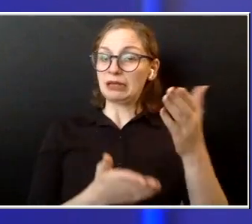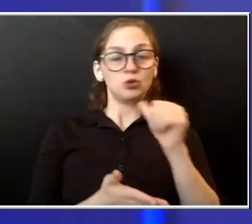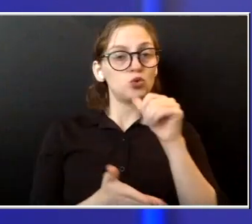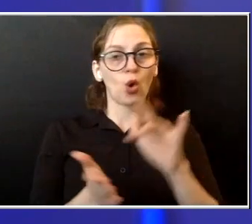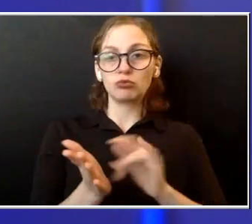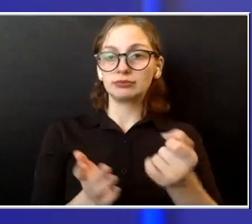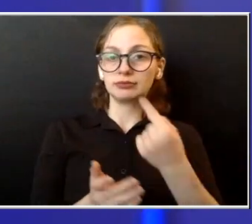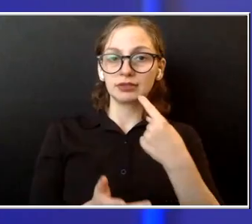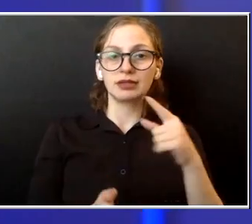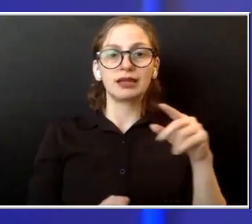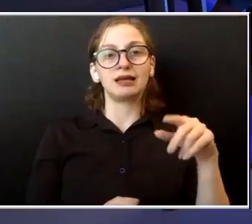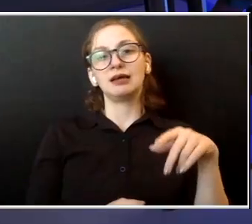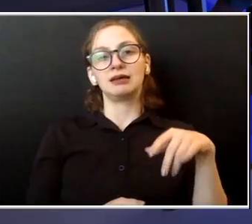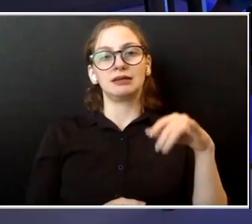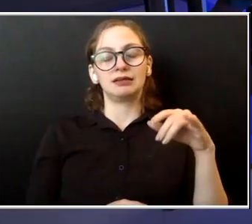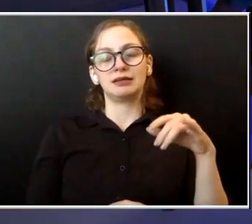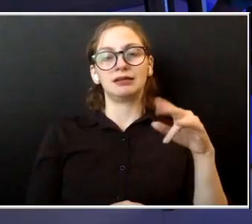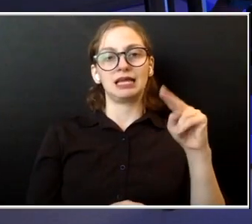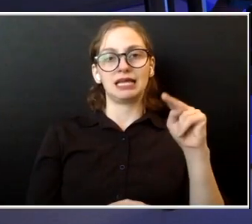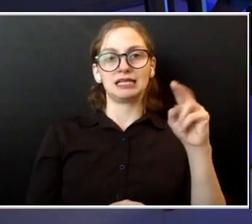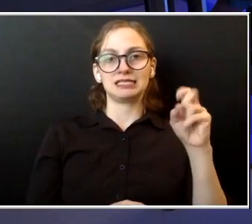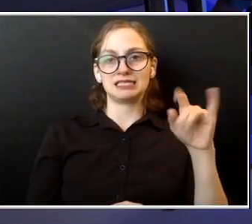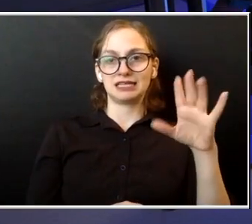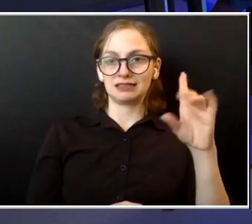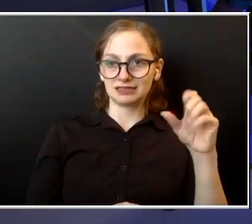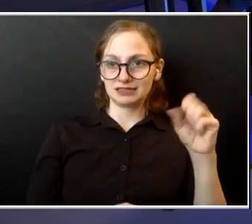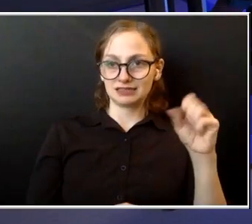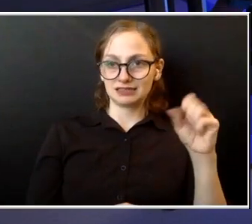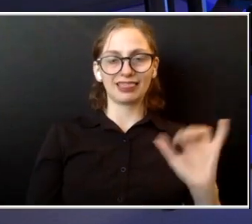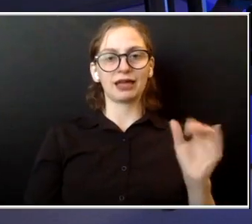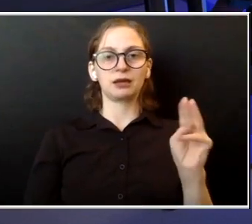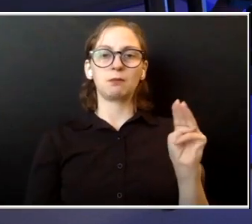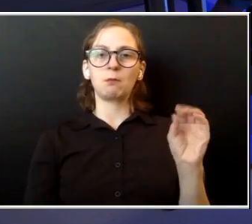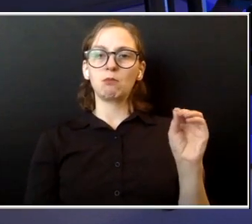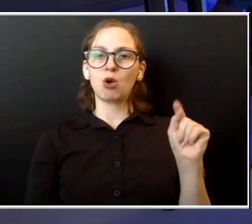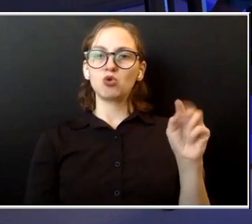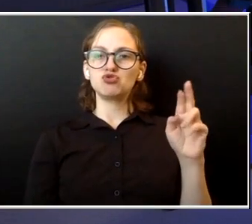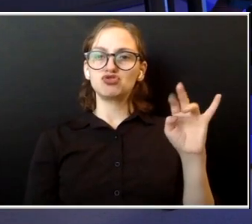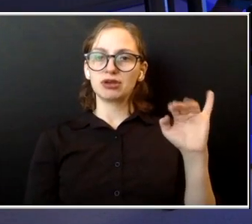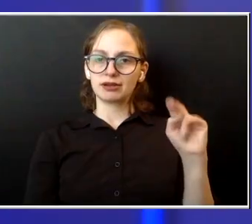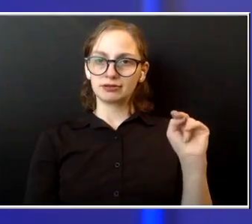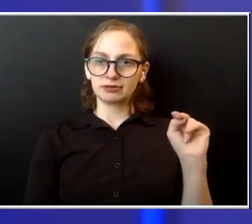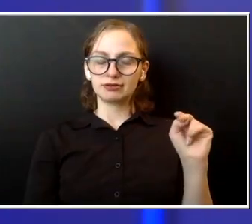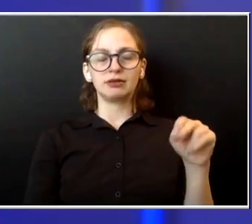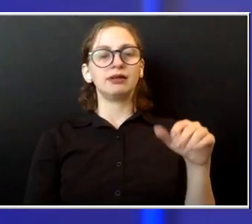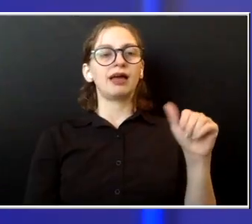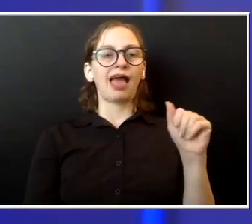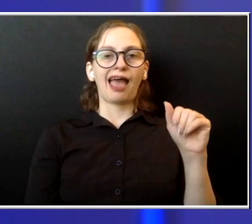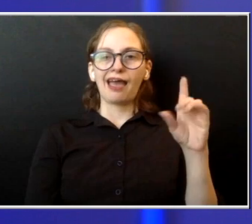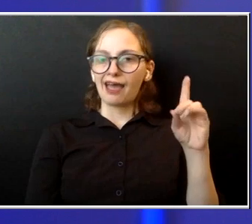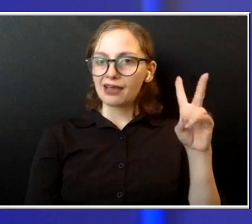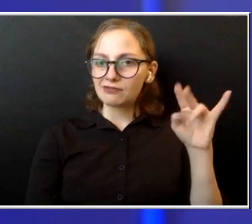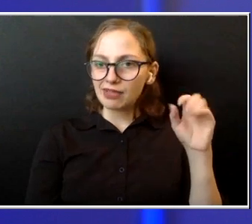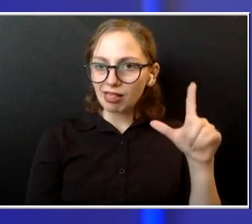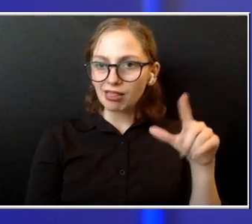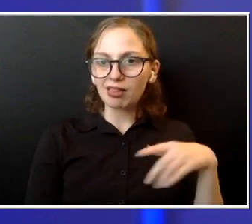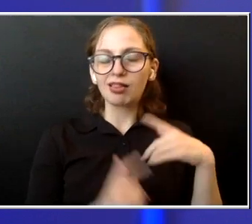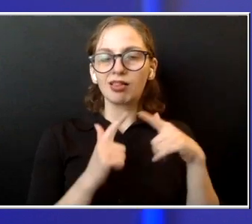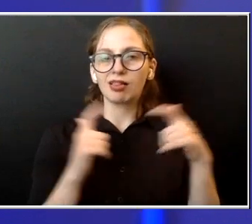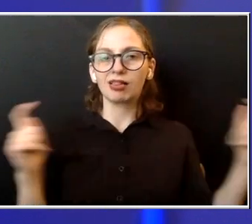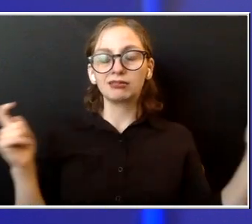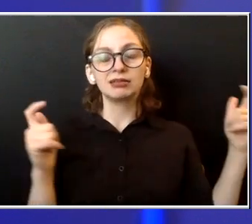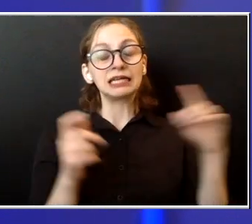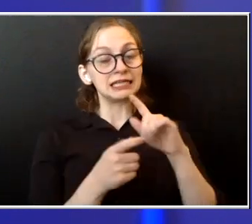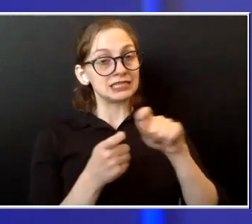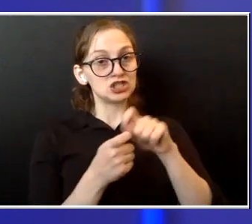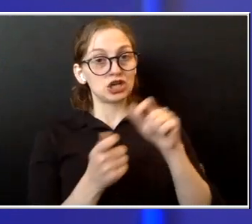and So like Motrin and Advil, and all that stuff. Yeah, no doubt. and then certain antibiotics or other medication can cause the prograph levels